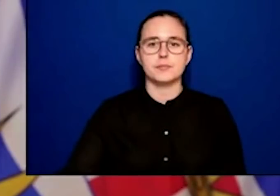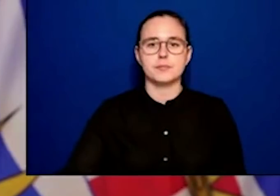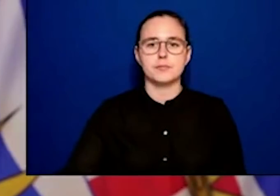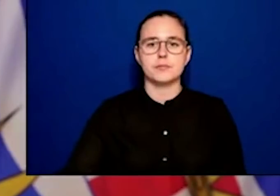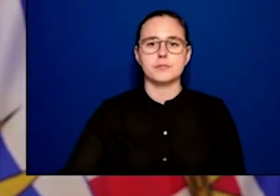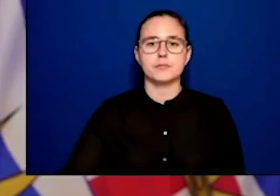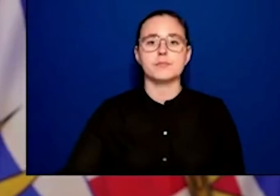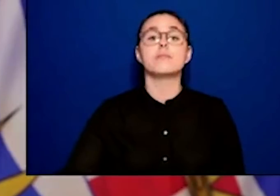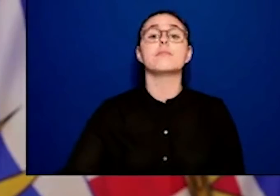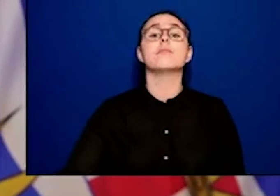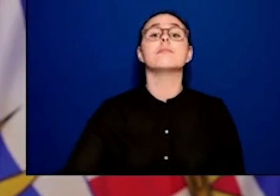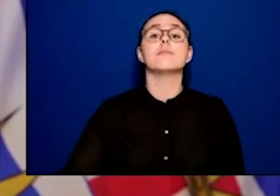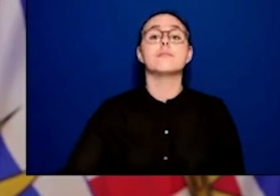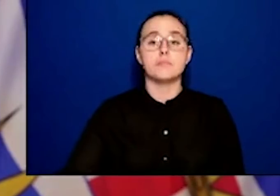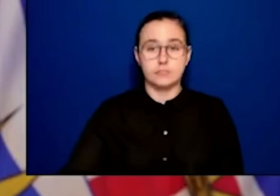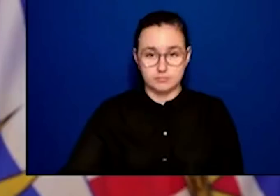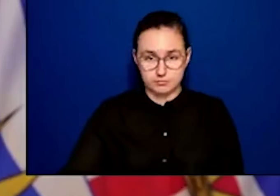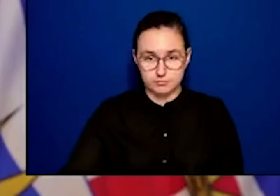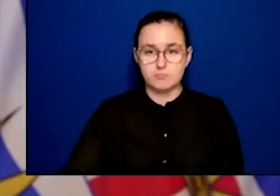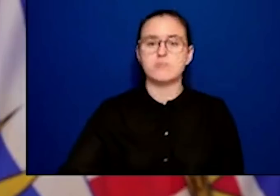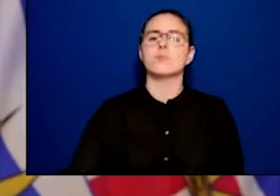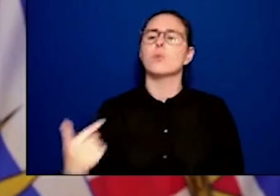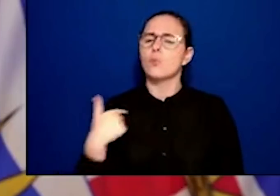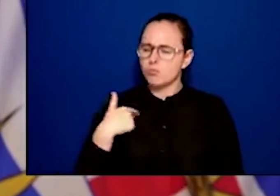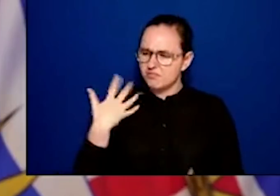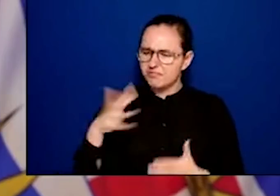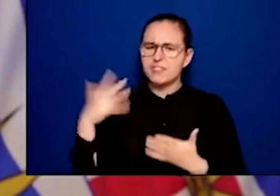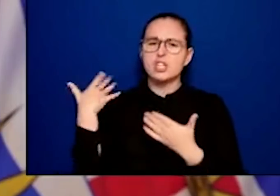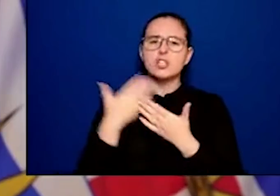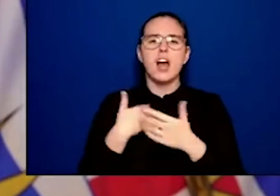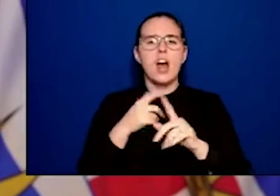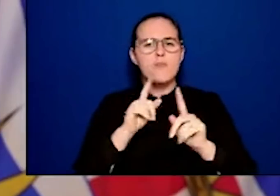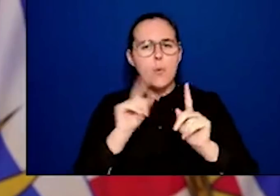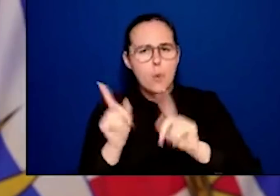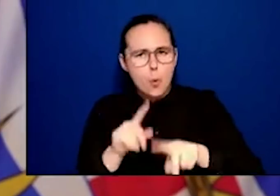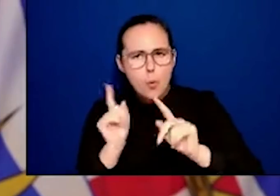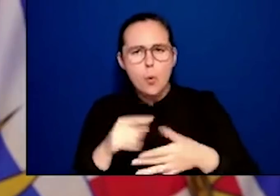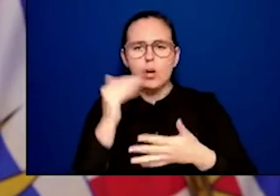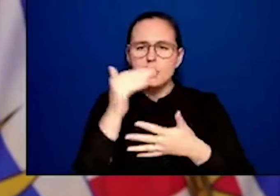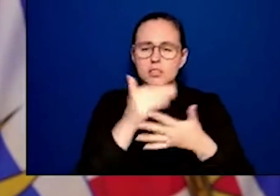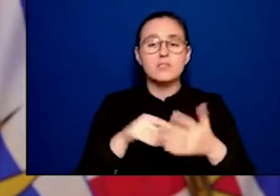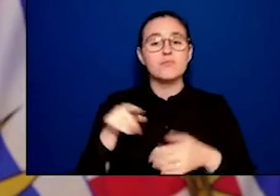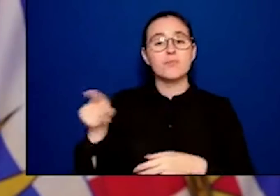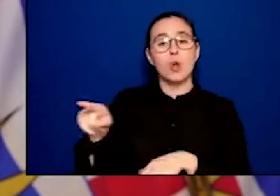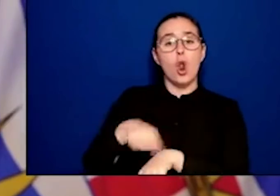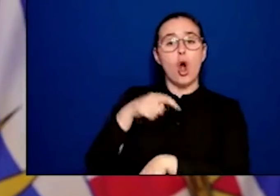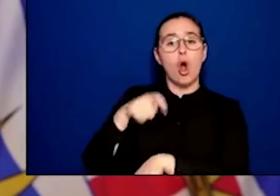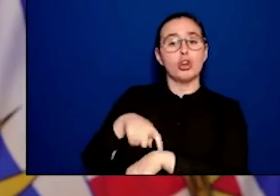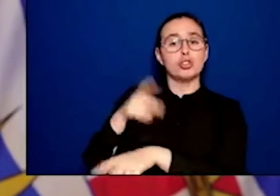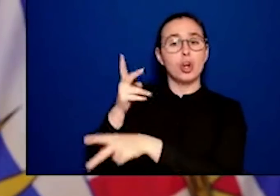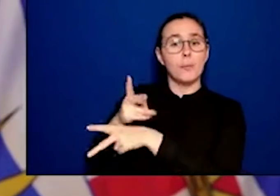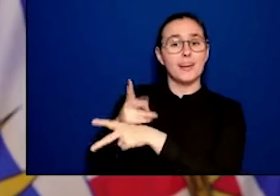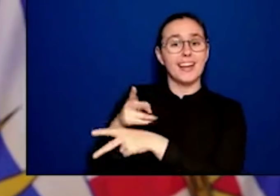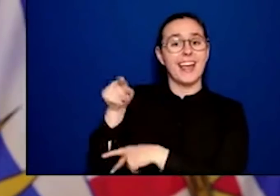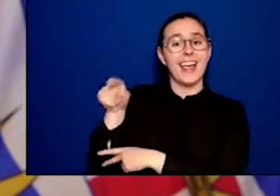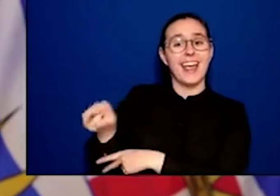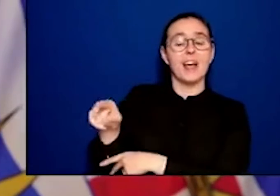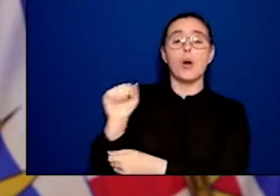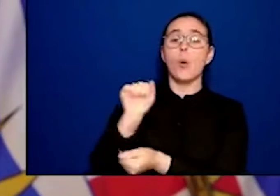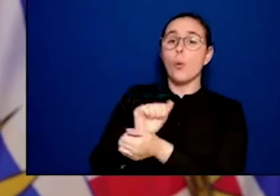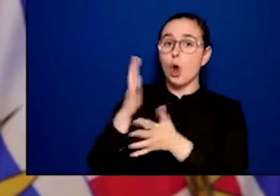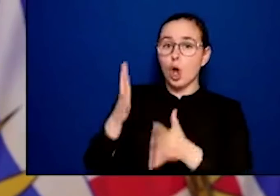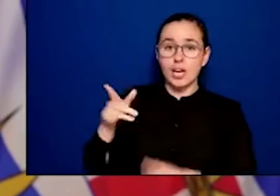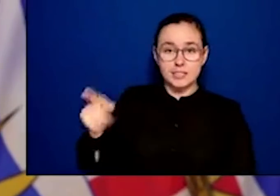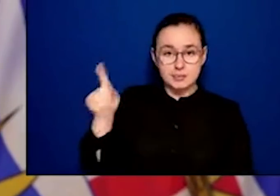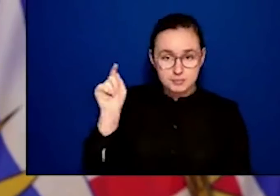order coming out around requirements for vaccination for all workers in long-term care and assisted living, and I'd like to provide an